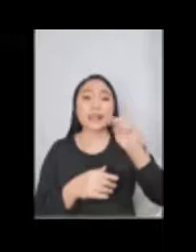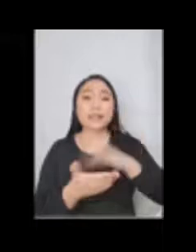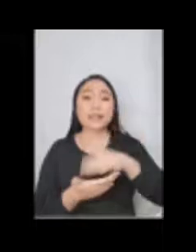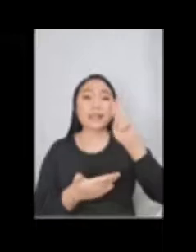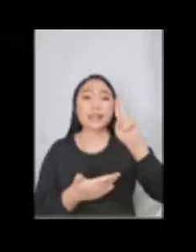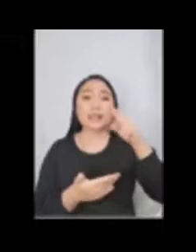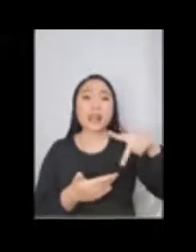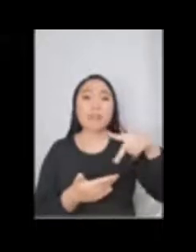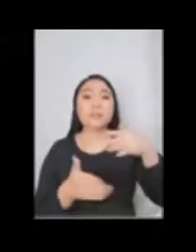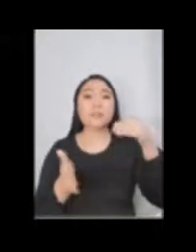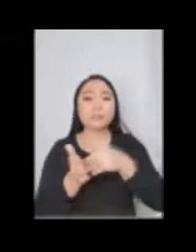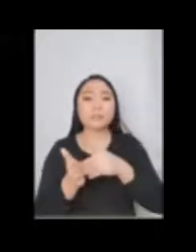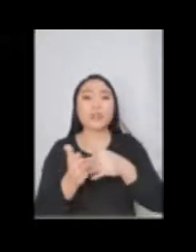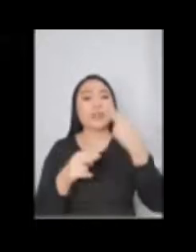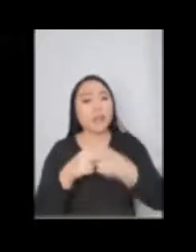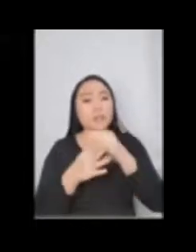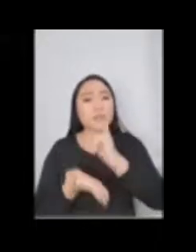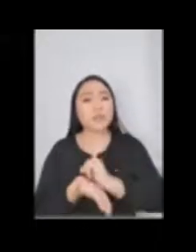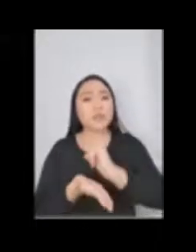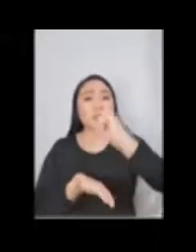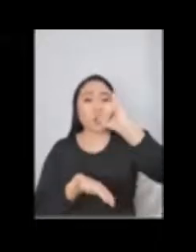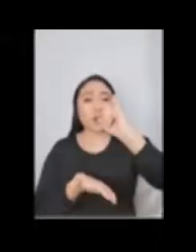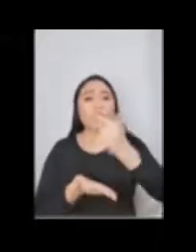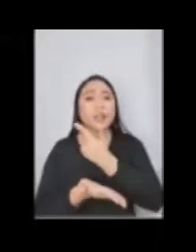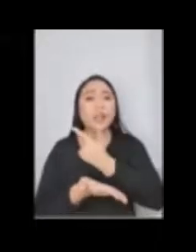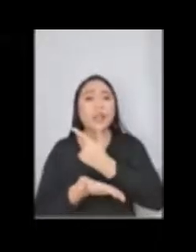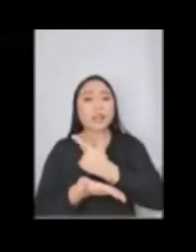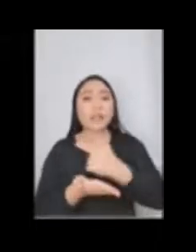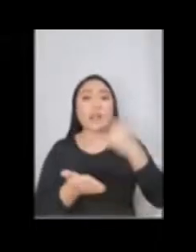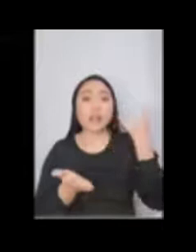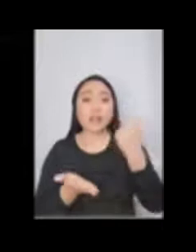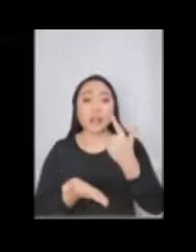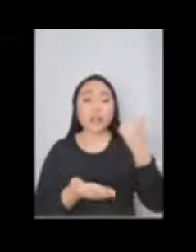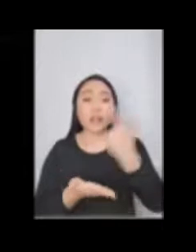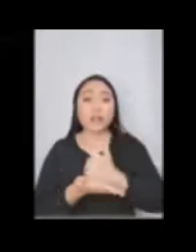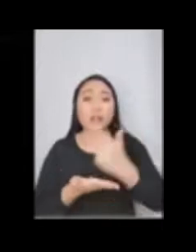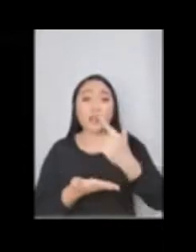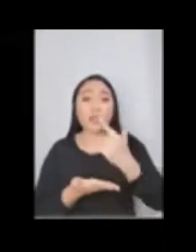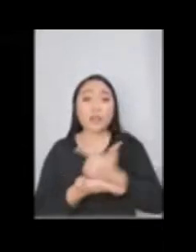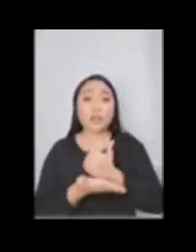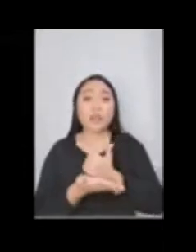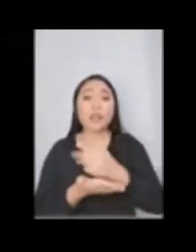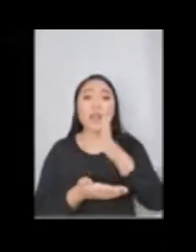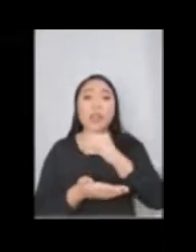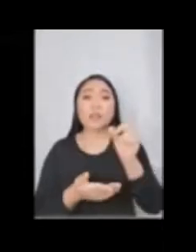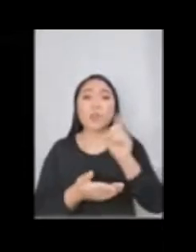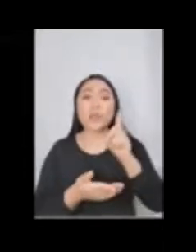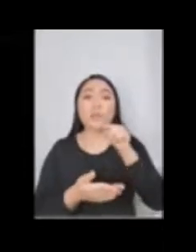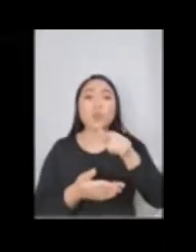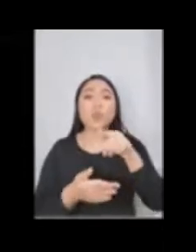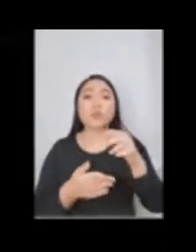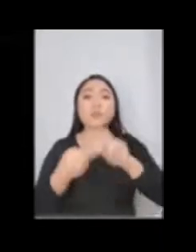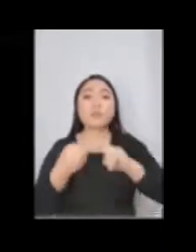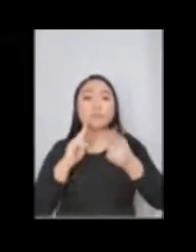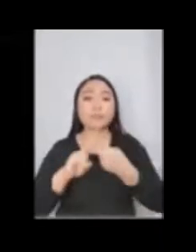quiz. So, yung quiz po natin is merong tatlong category. We have one for elementary, high school, and college.